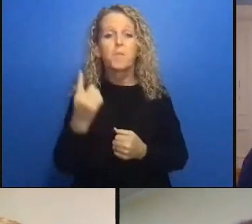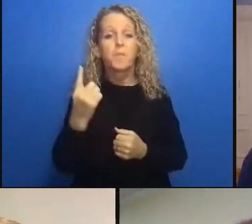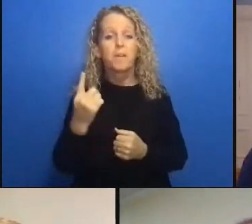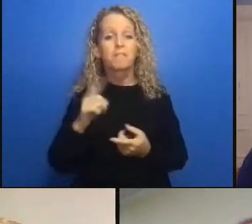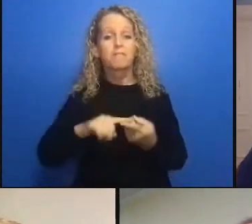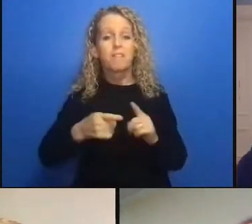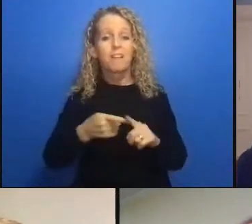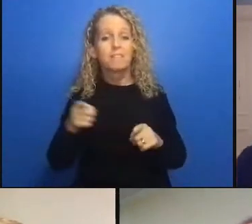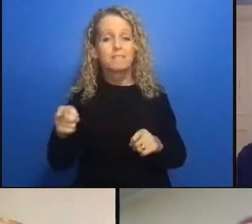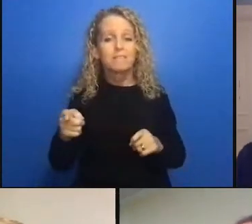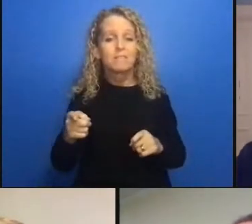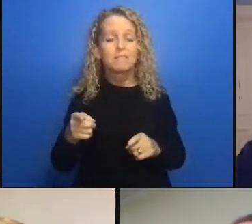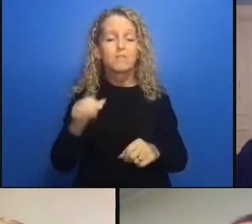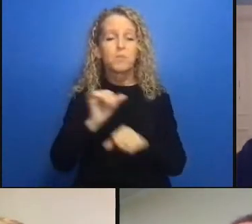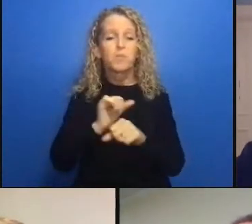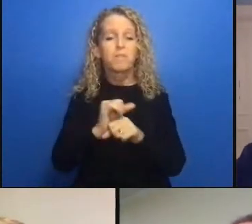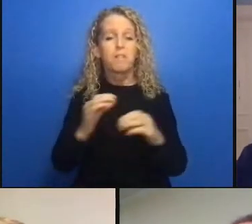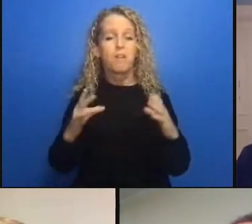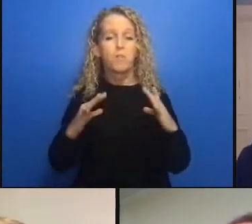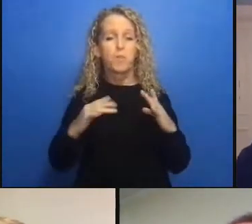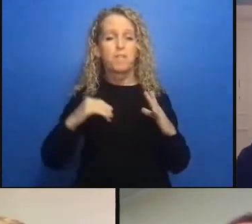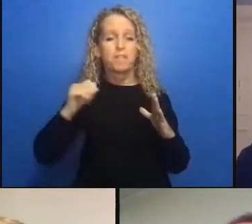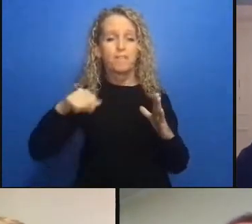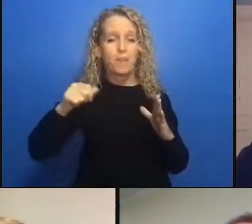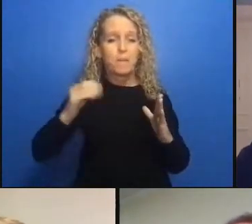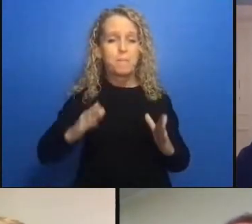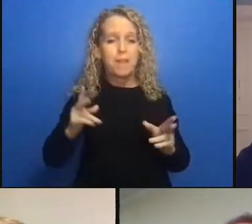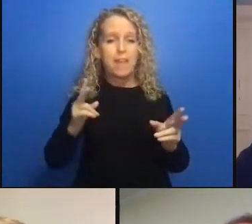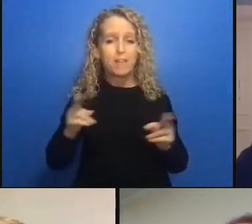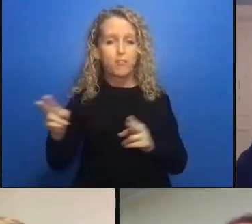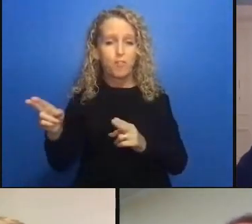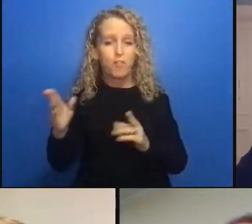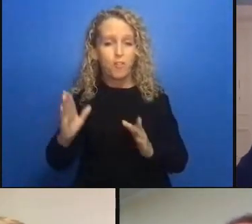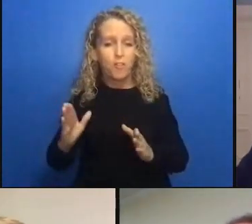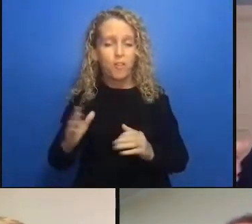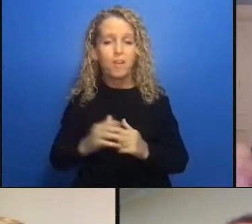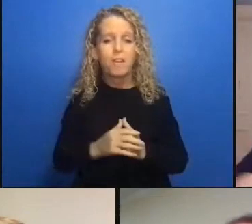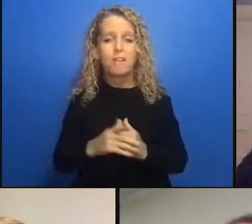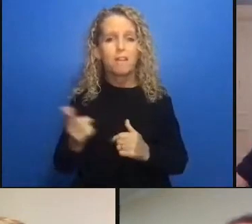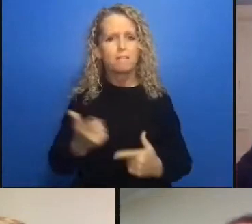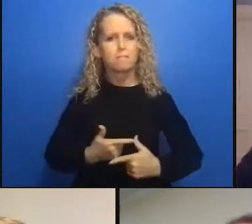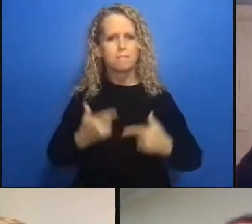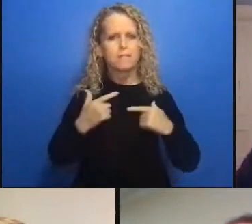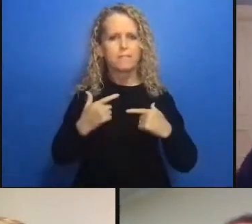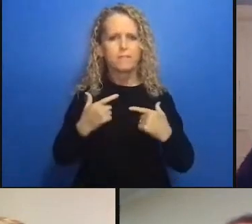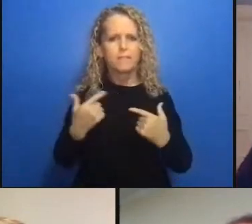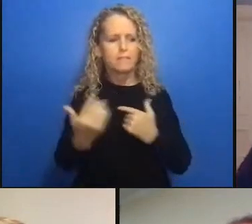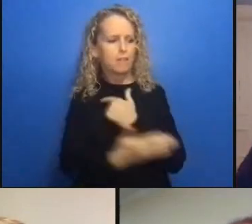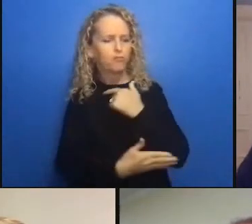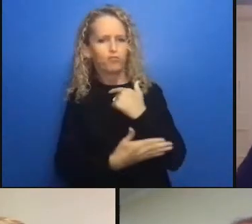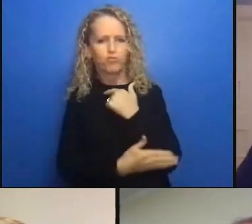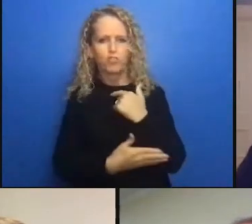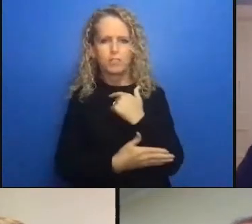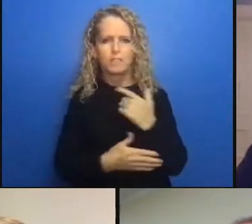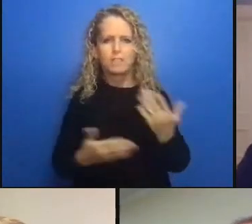editor, and, you know, he has a shack in the country. That is something that wouldn't have been